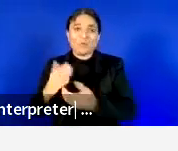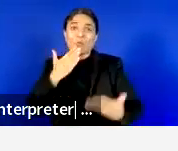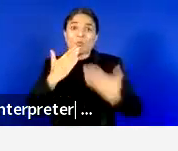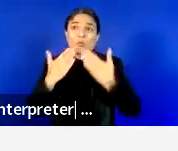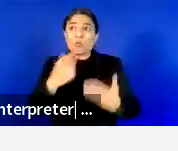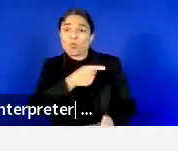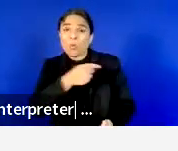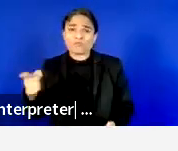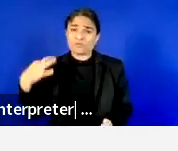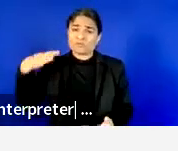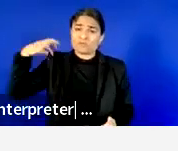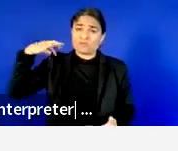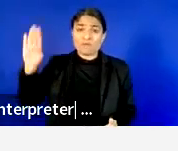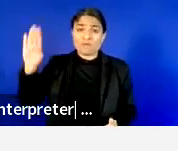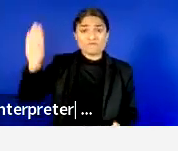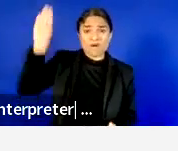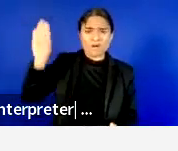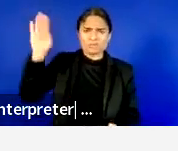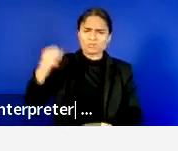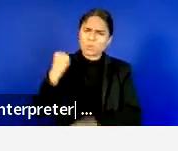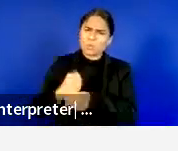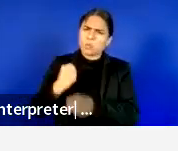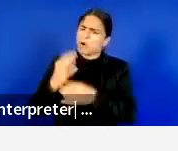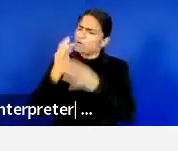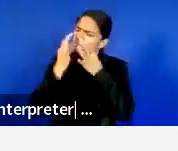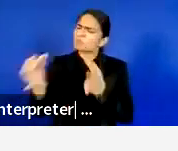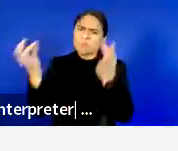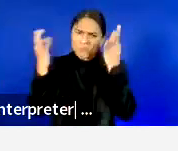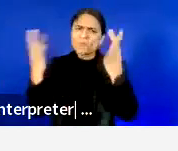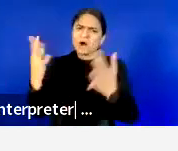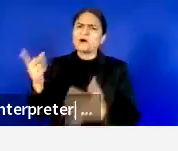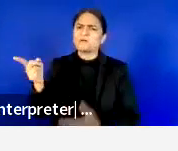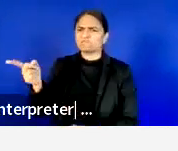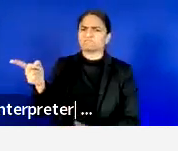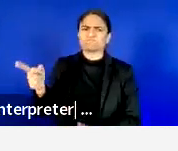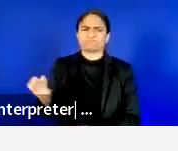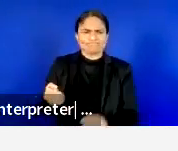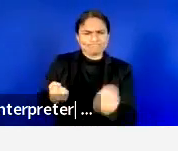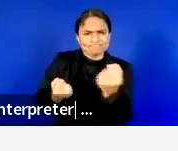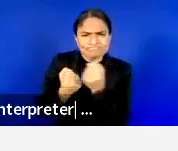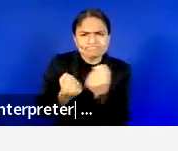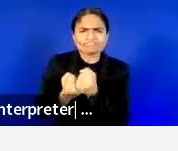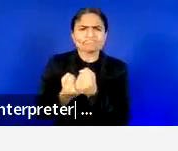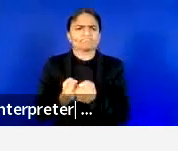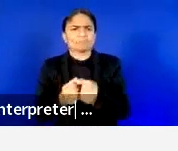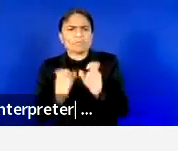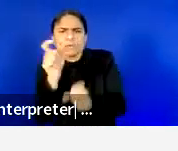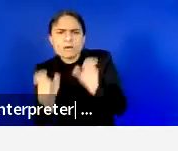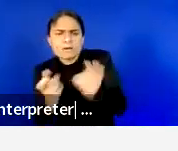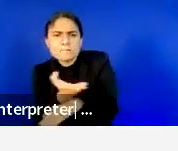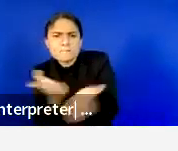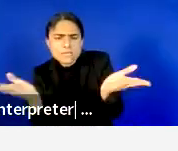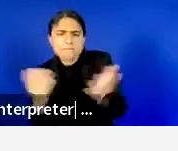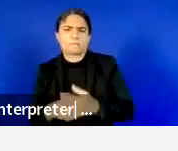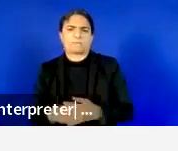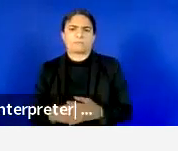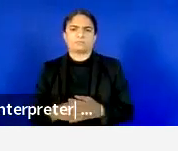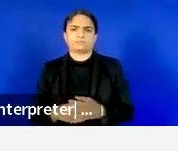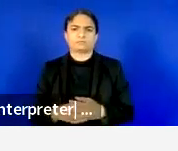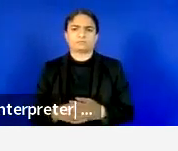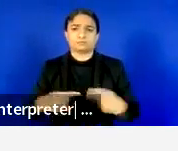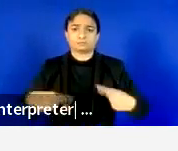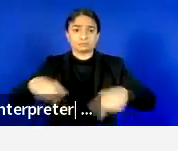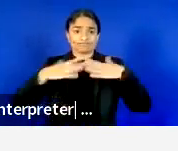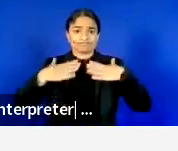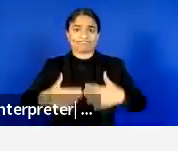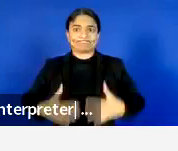know, assisting people, and not to mention that they are wearing yellow. That is very accessible for a person with